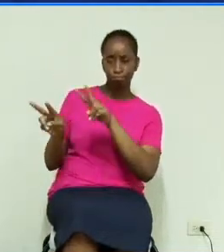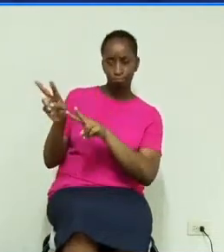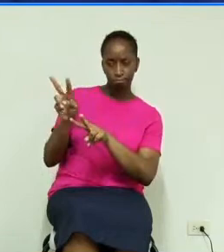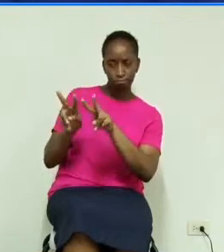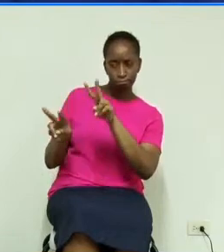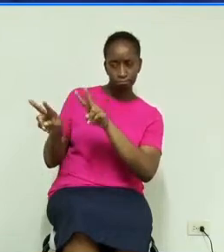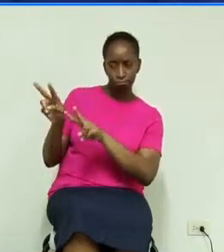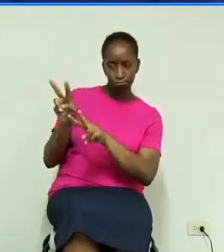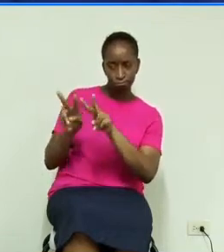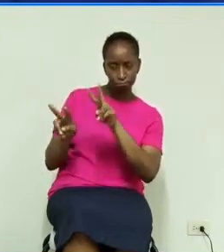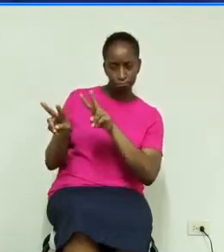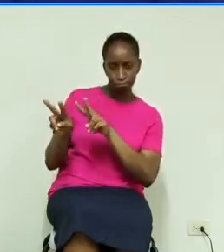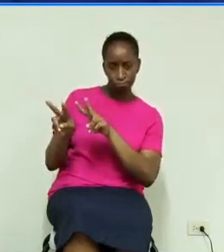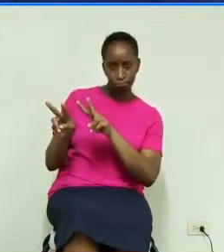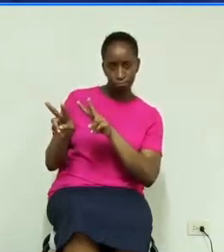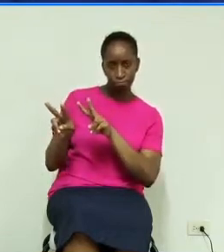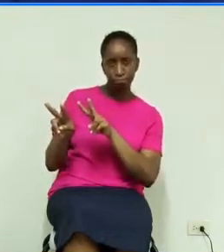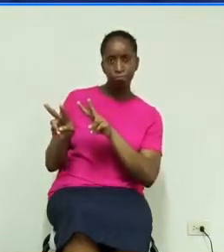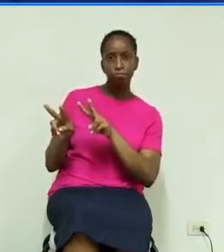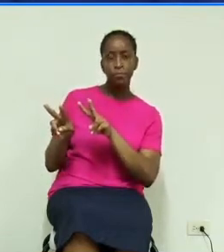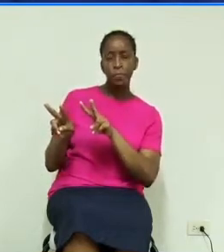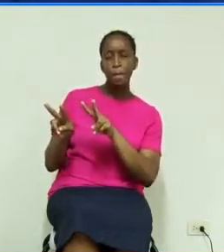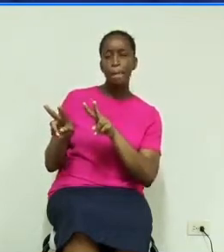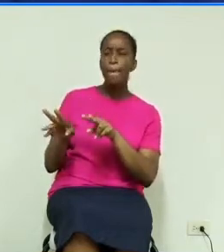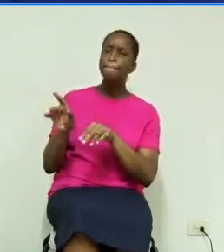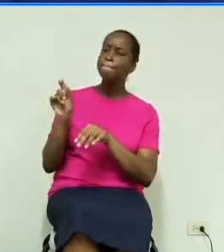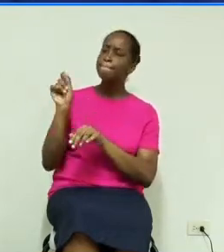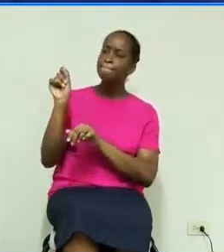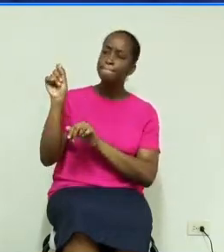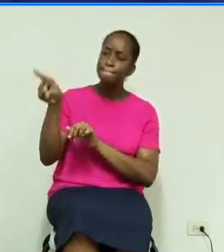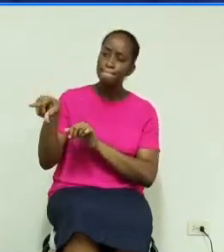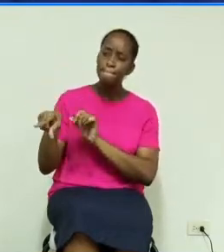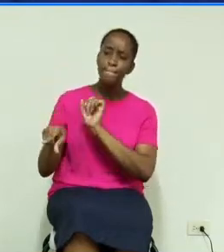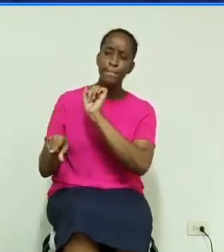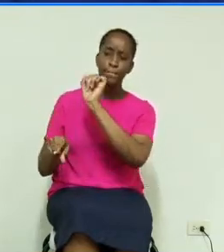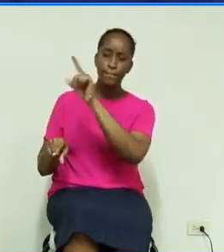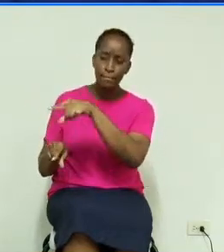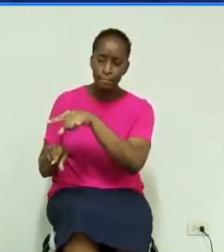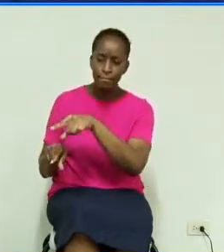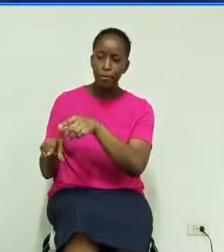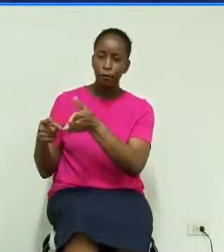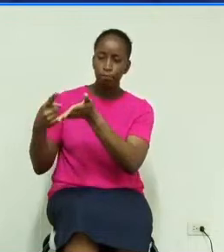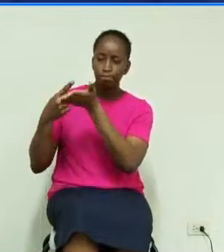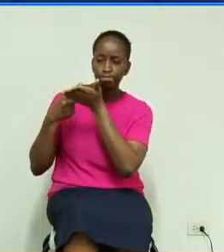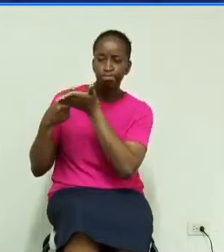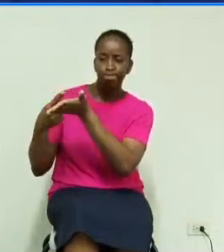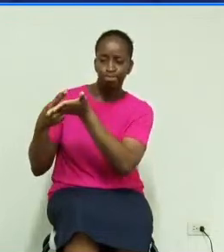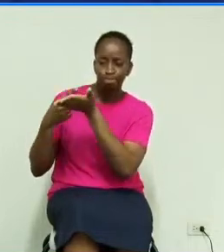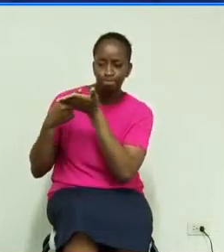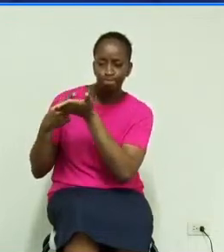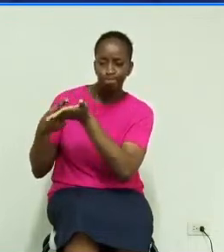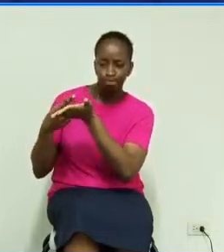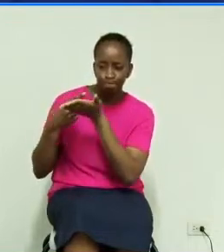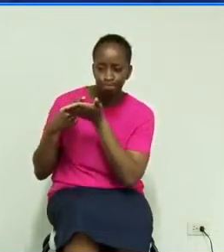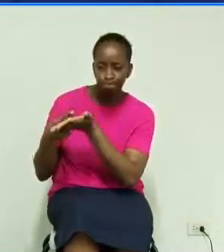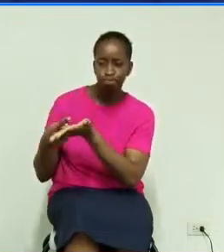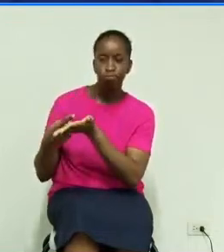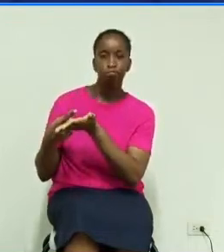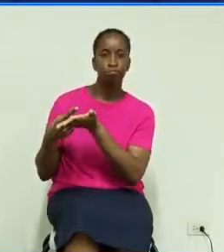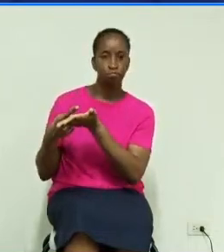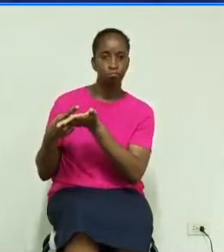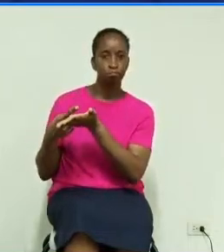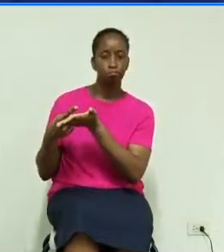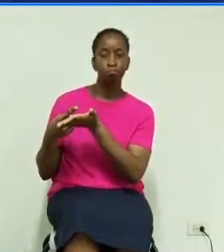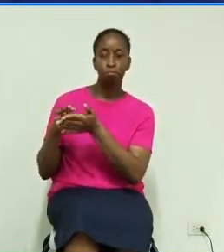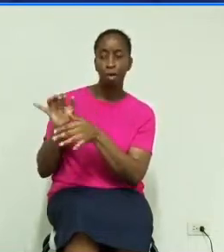second thought, so that decisions are not made hastily, so that, the technical aspects of the law are covered,